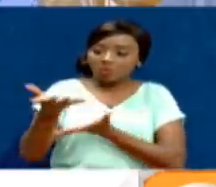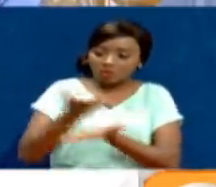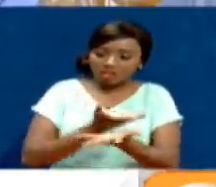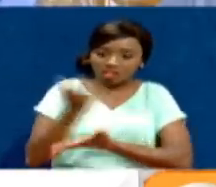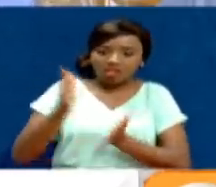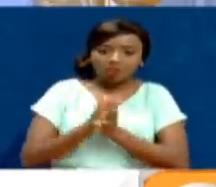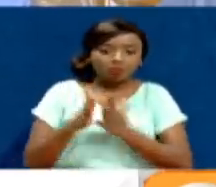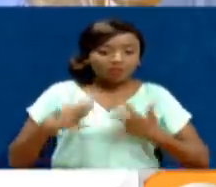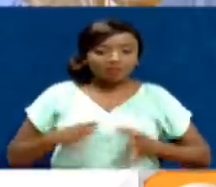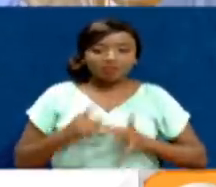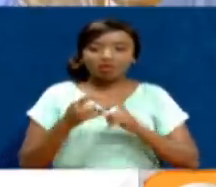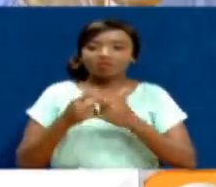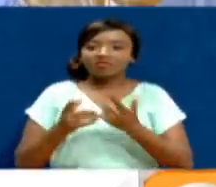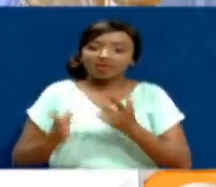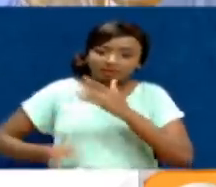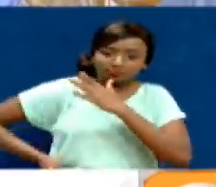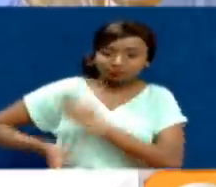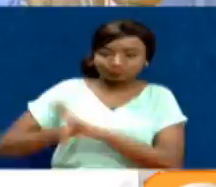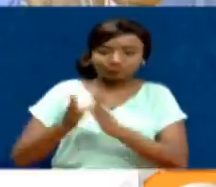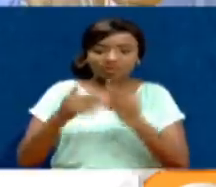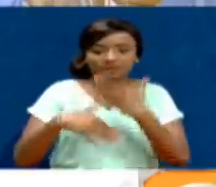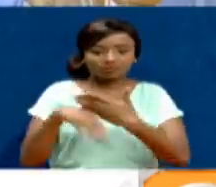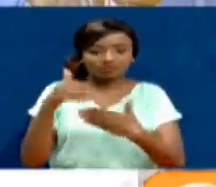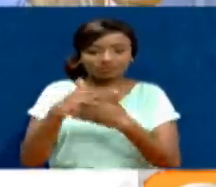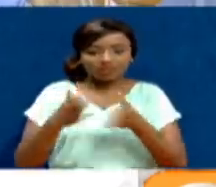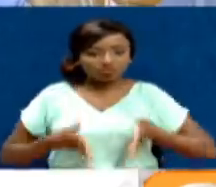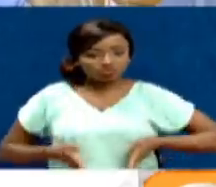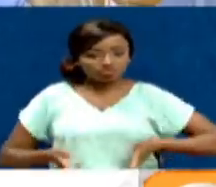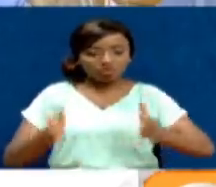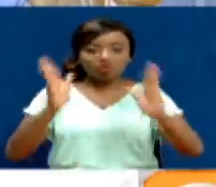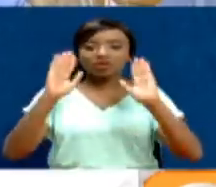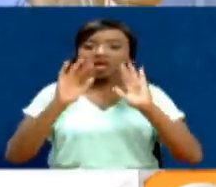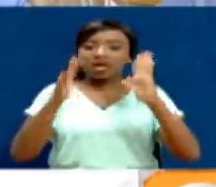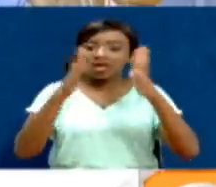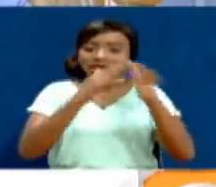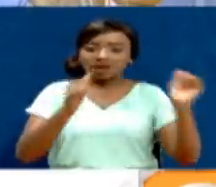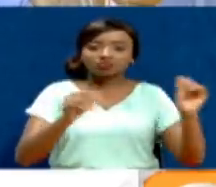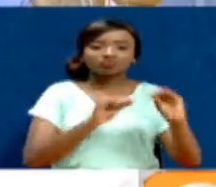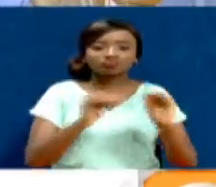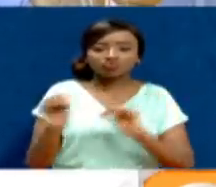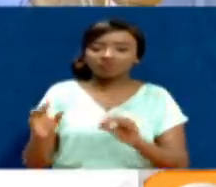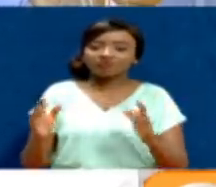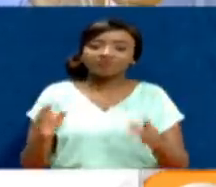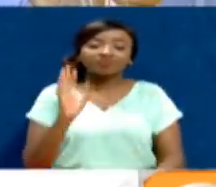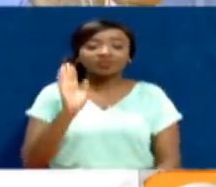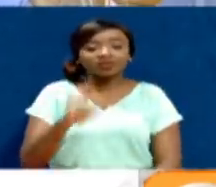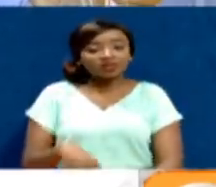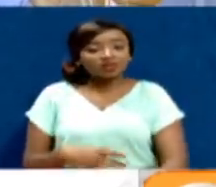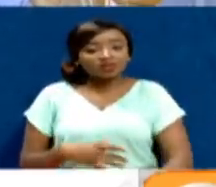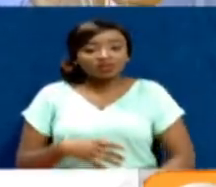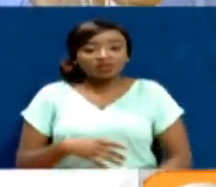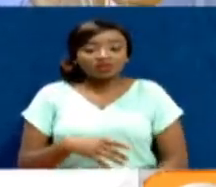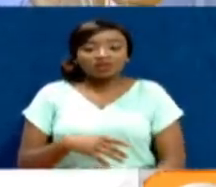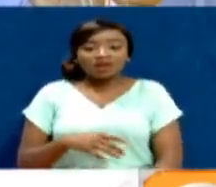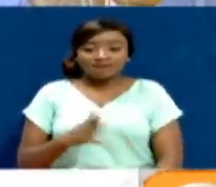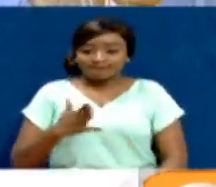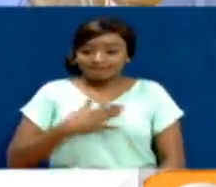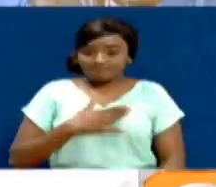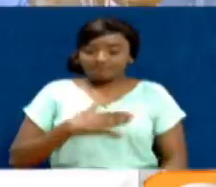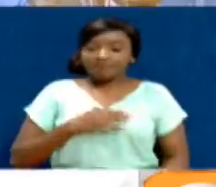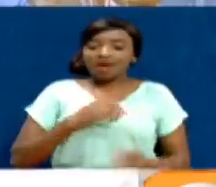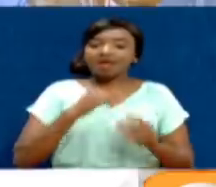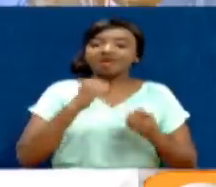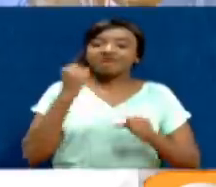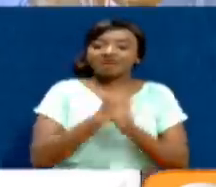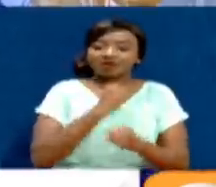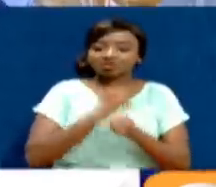pole, tuwaondoe, barabara ipite, nyumba zijengwe. I just donated my functions to the